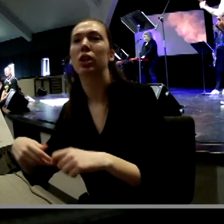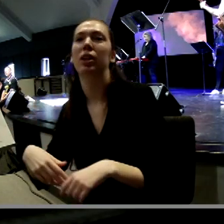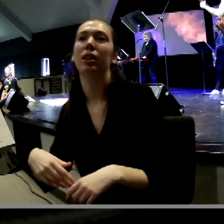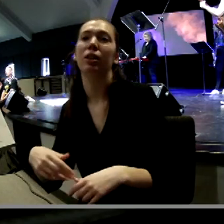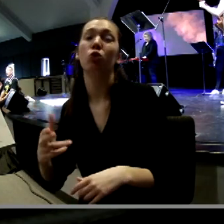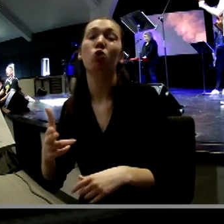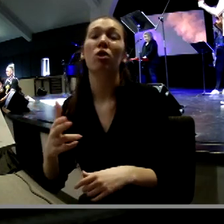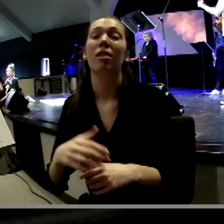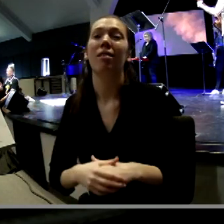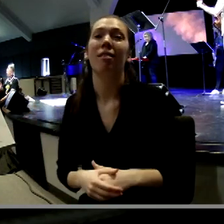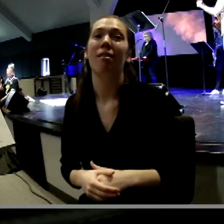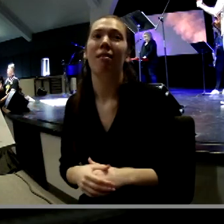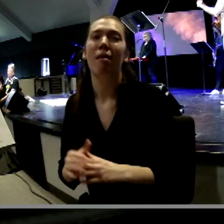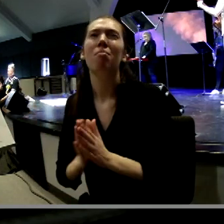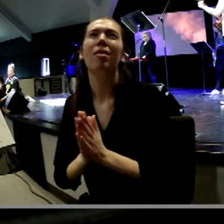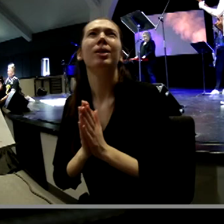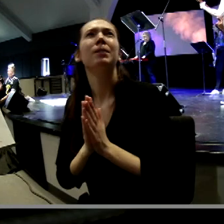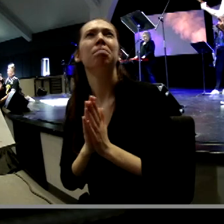would be